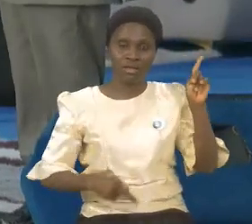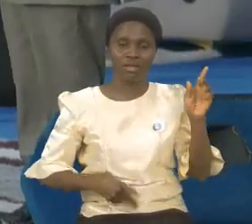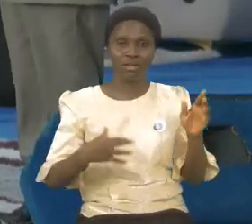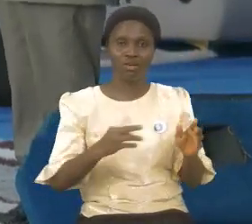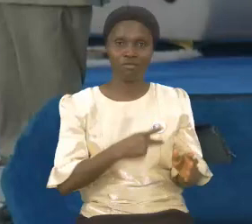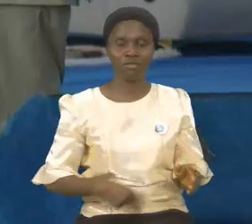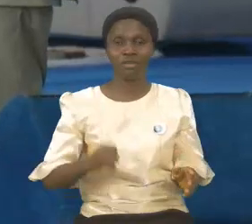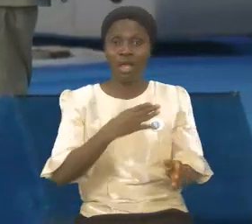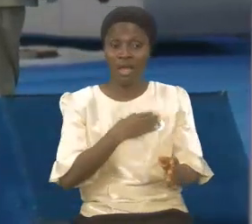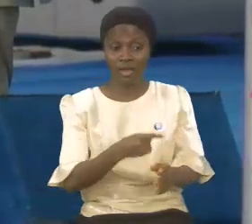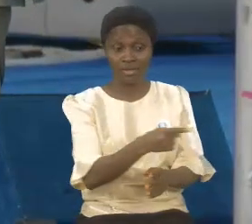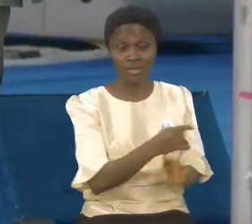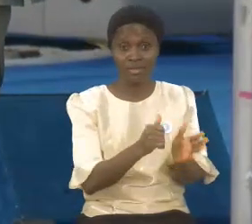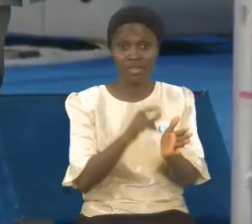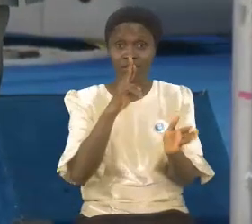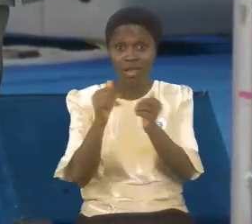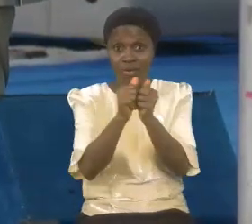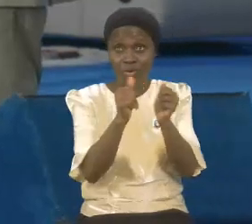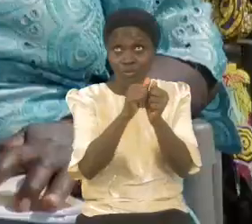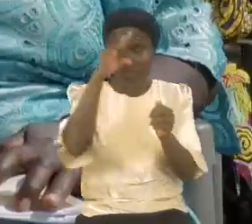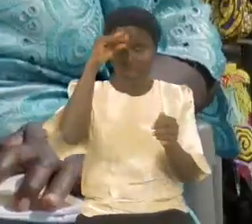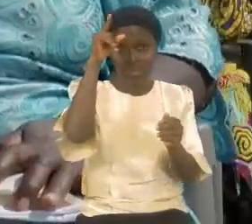him, you and I,